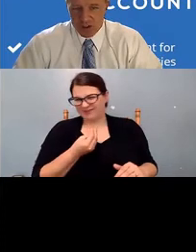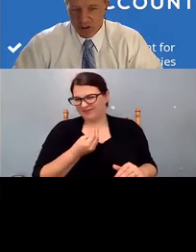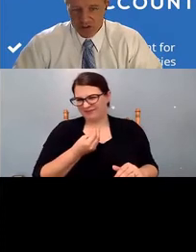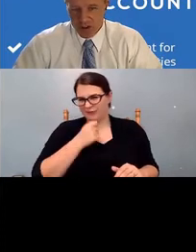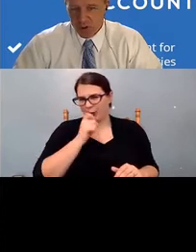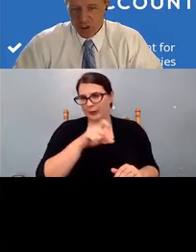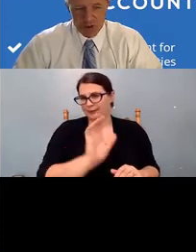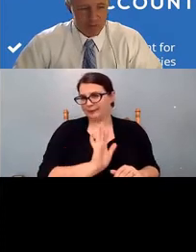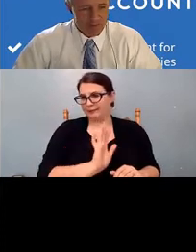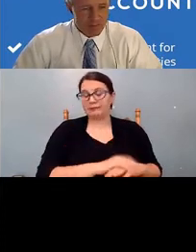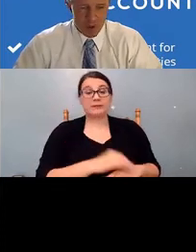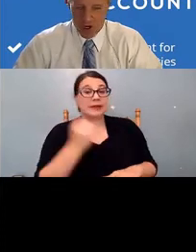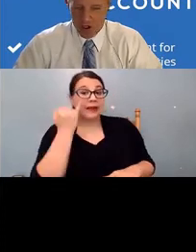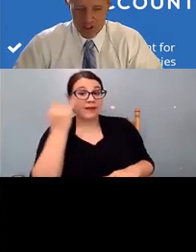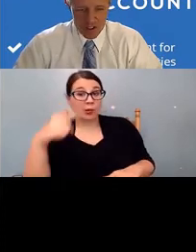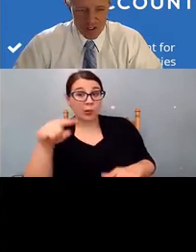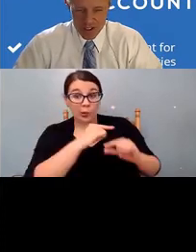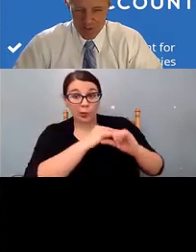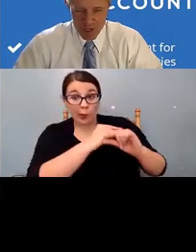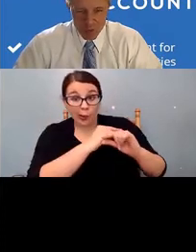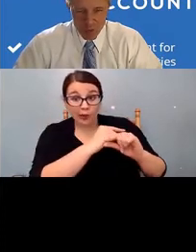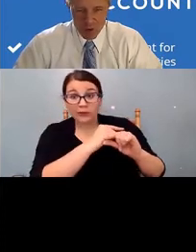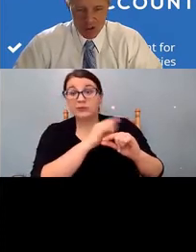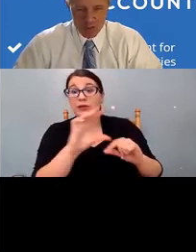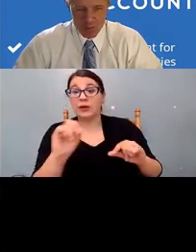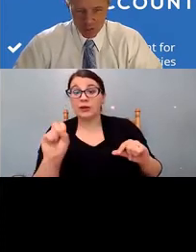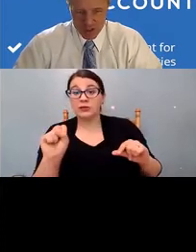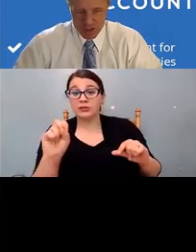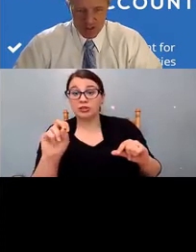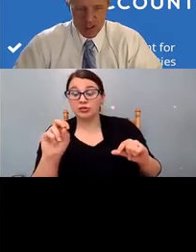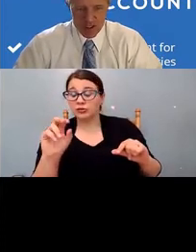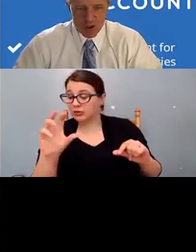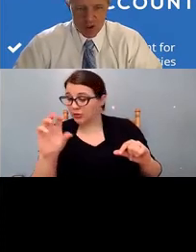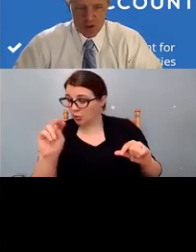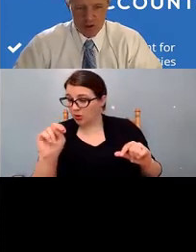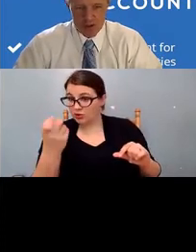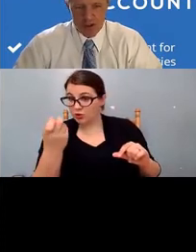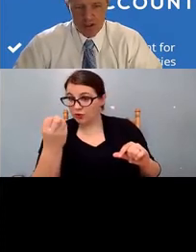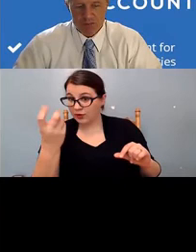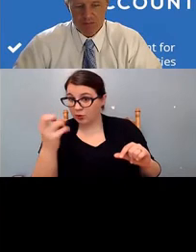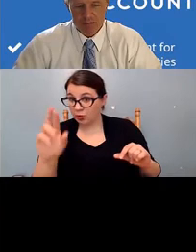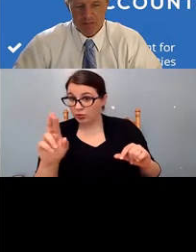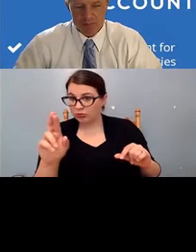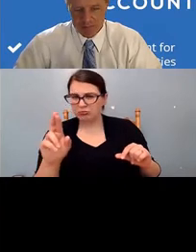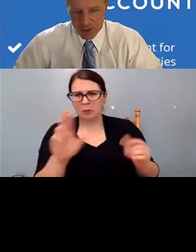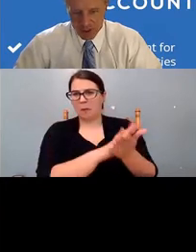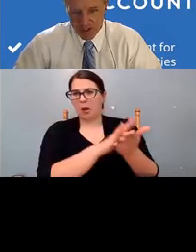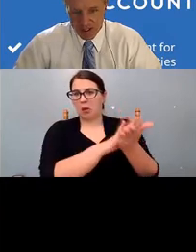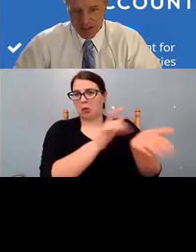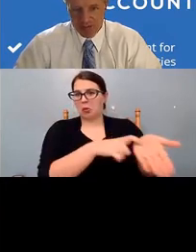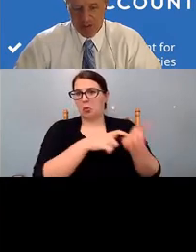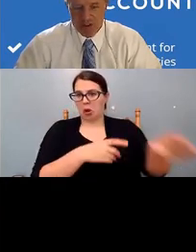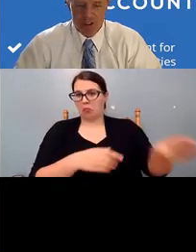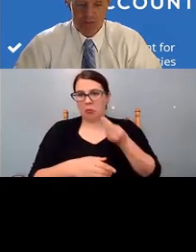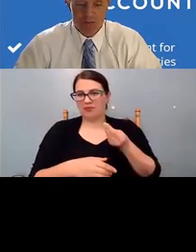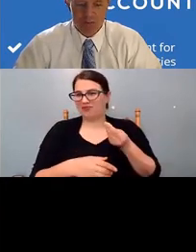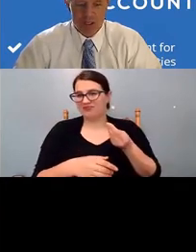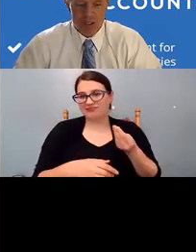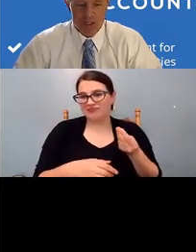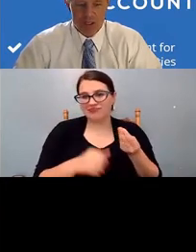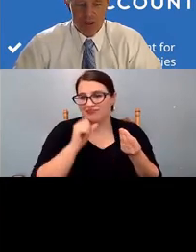or a conservator, we don't require you to send in any paperwork proving that you are in that